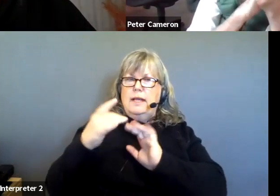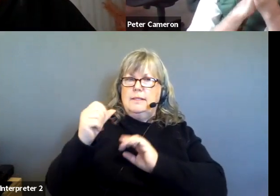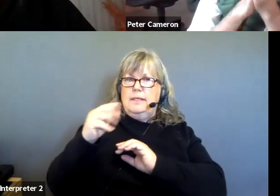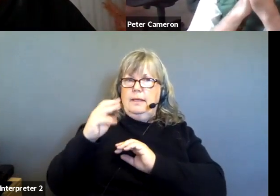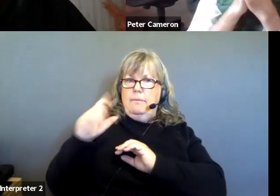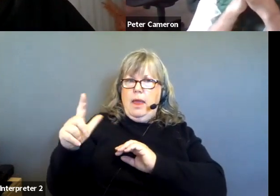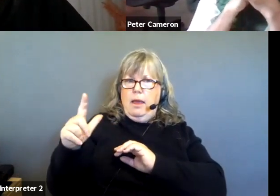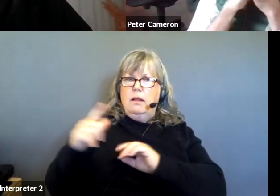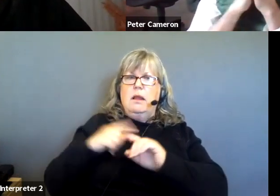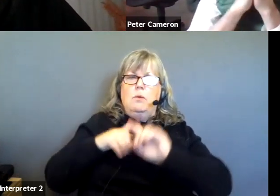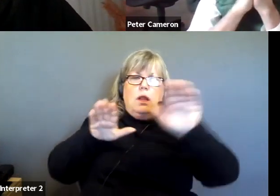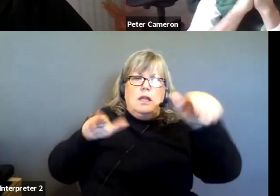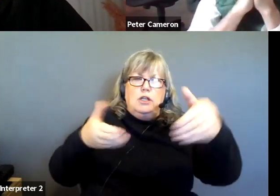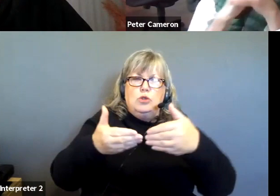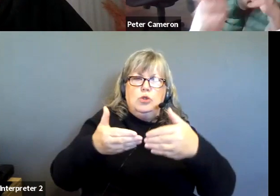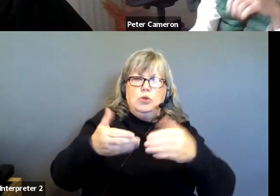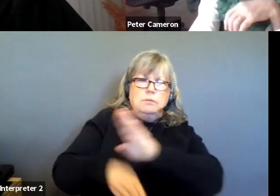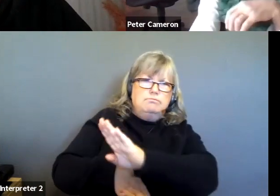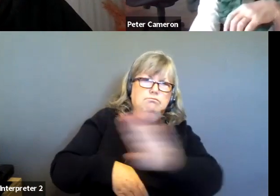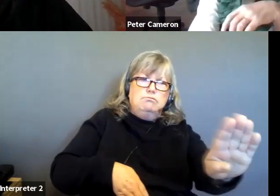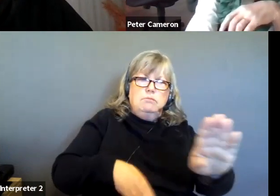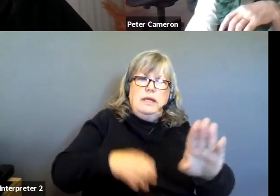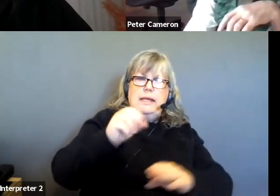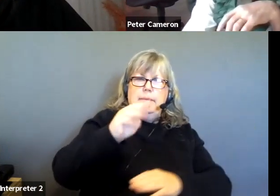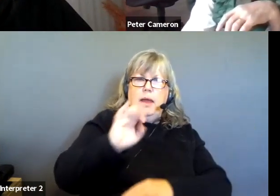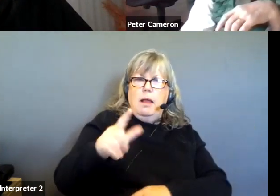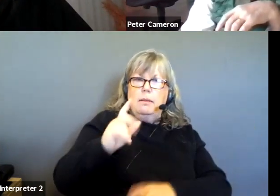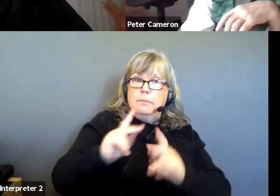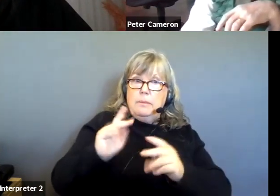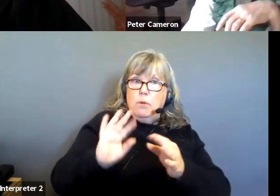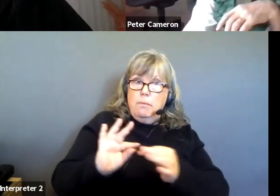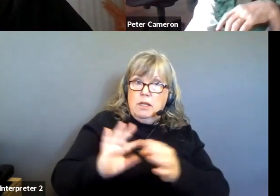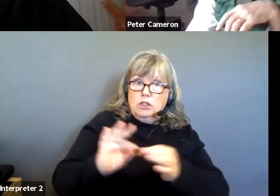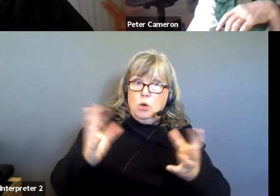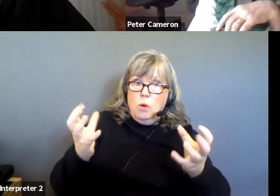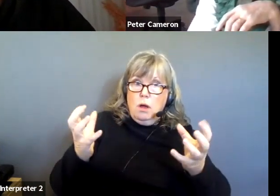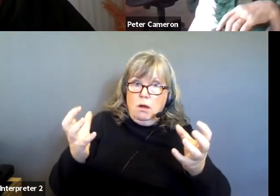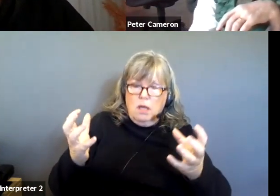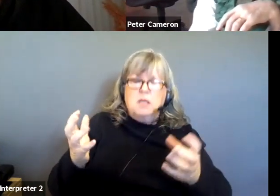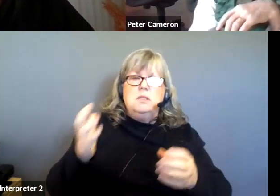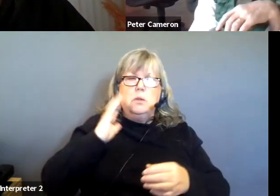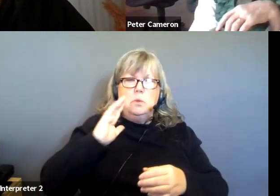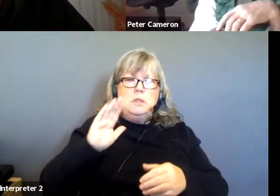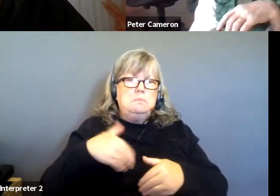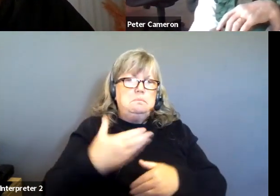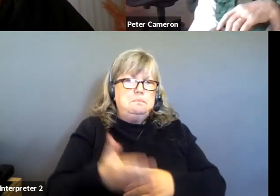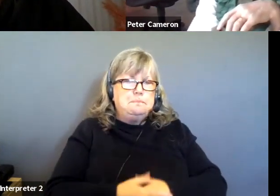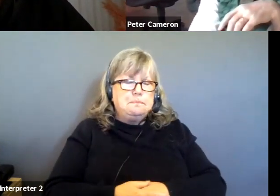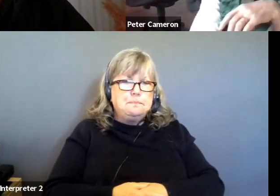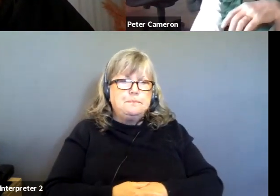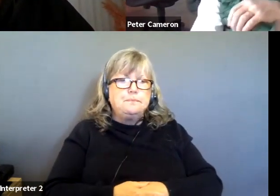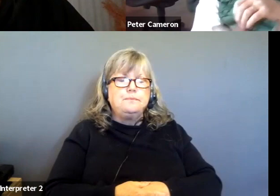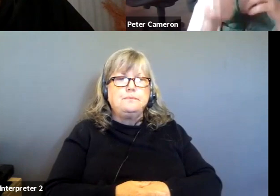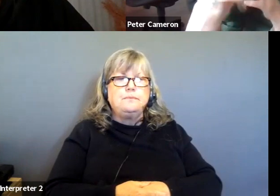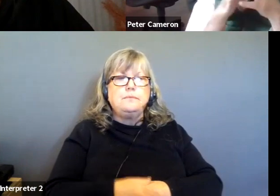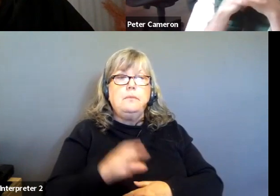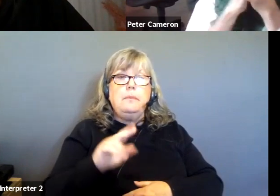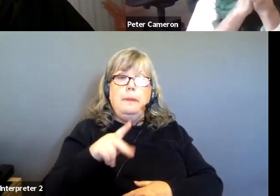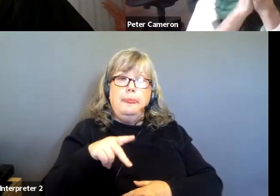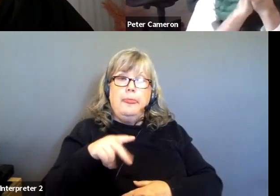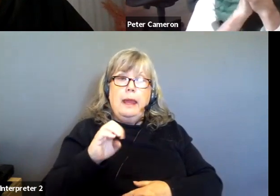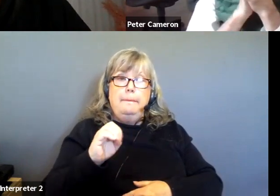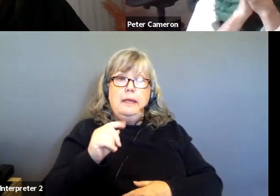for everybody who's messaged me and mentioned it. Question for you, Peter, is can